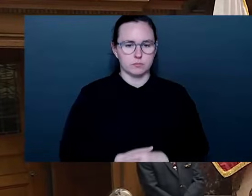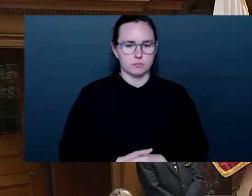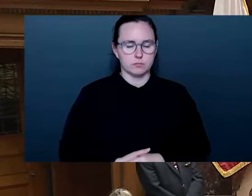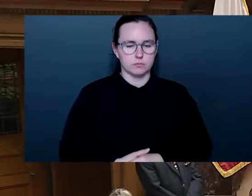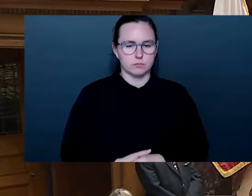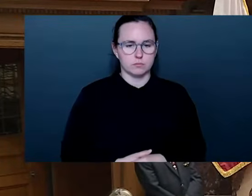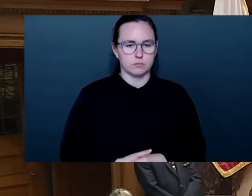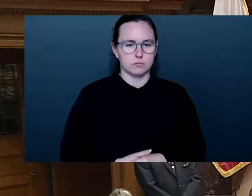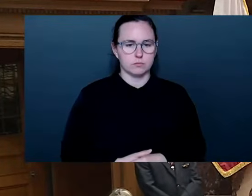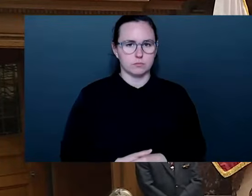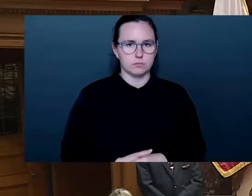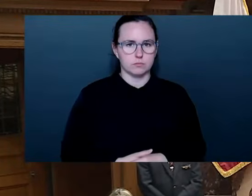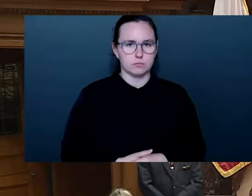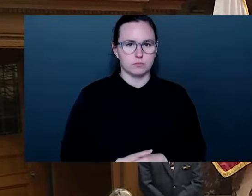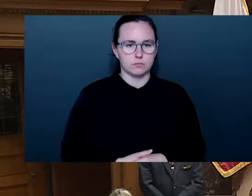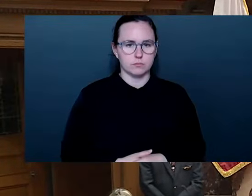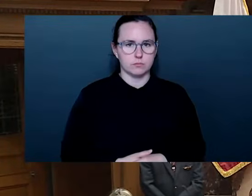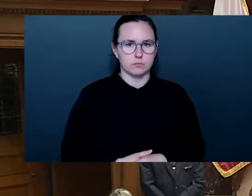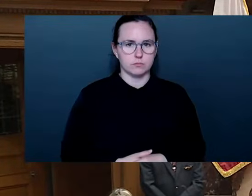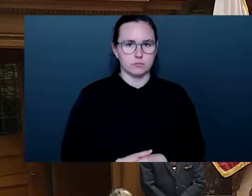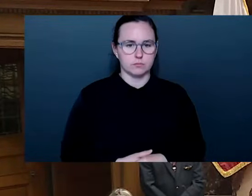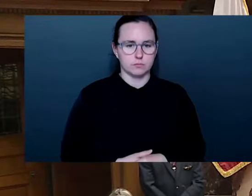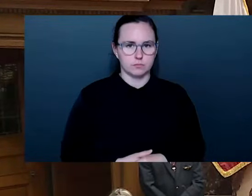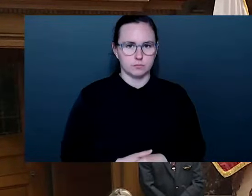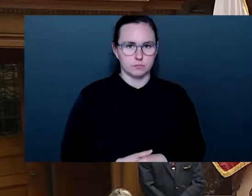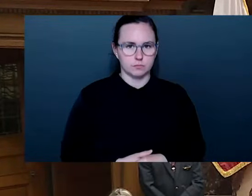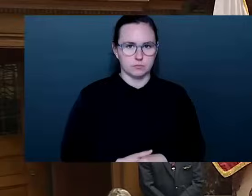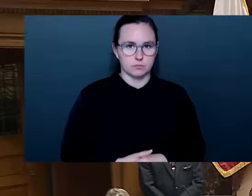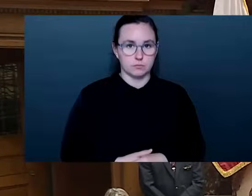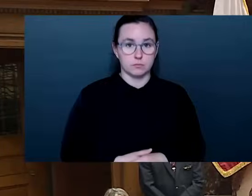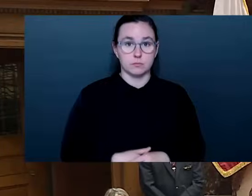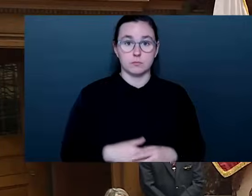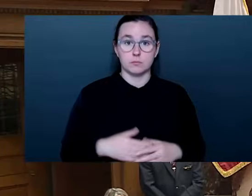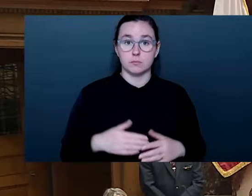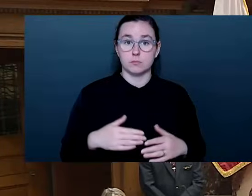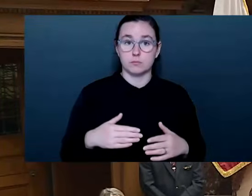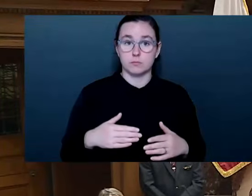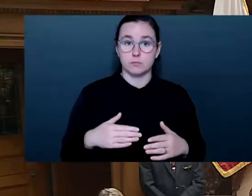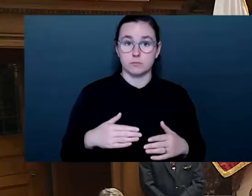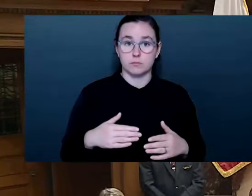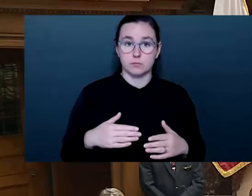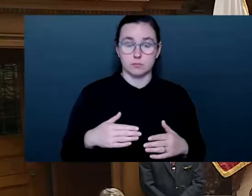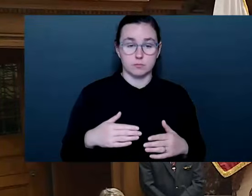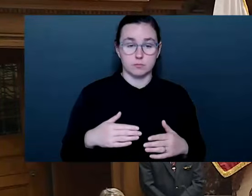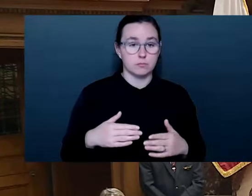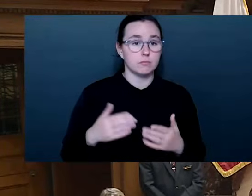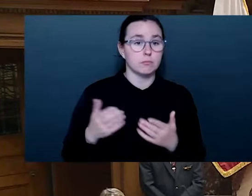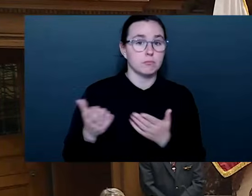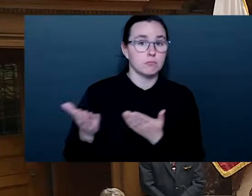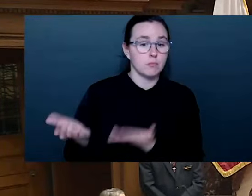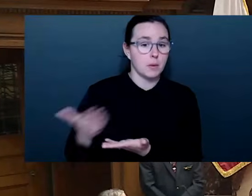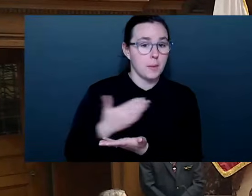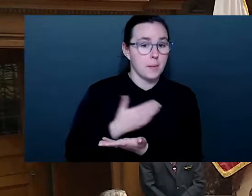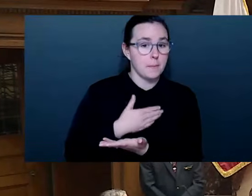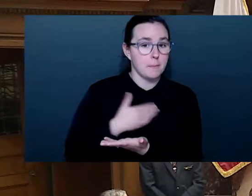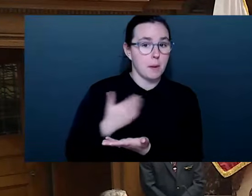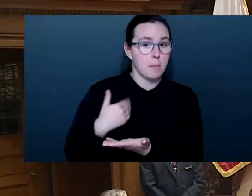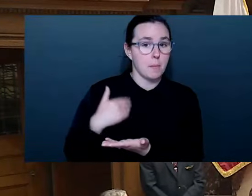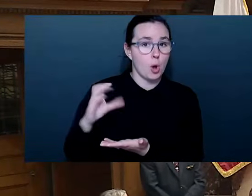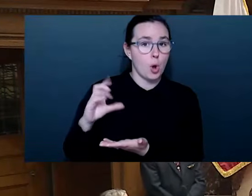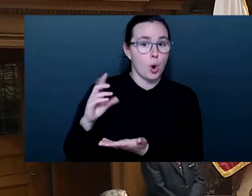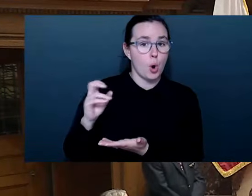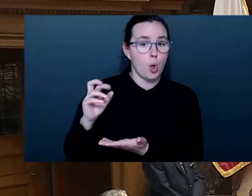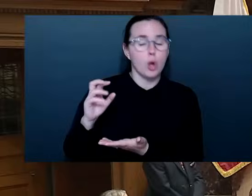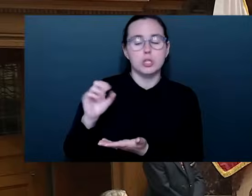Member for Surrey Cloverdale. Speaker, I seek leave to make an introduction. So, the report